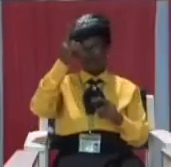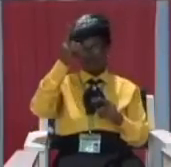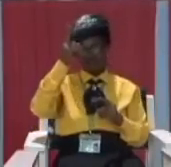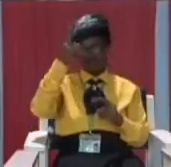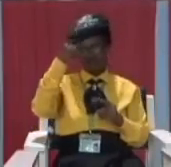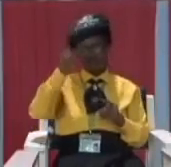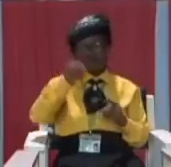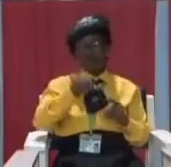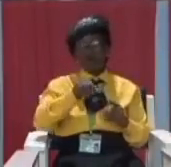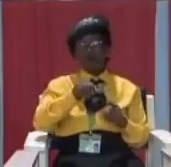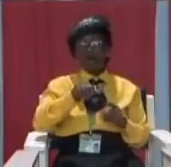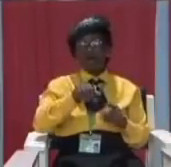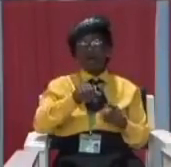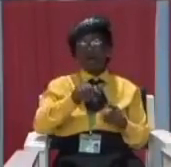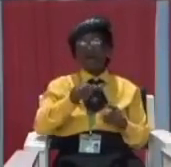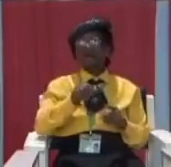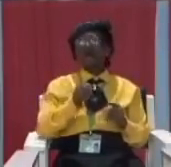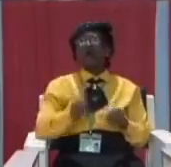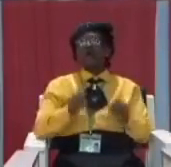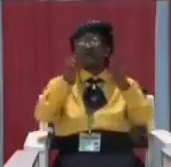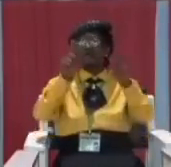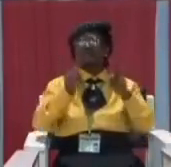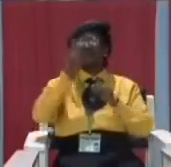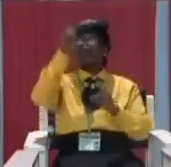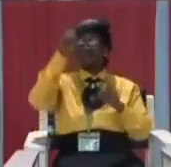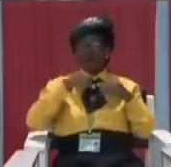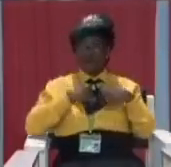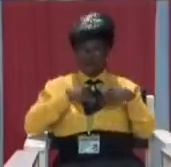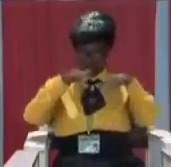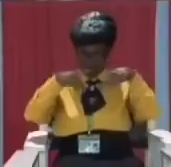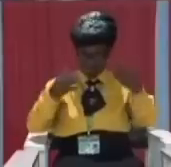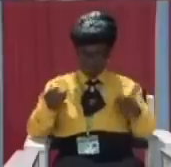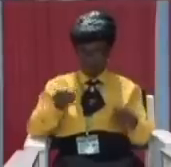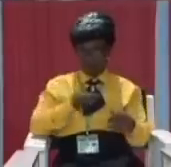for an opportunity you have given us for fresh air.